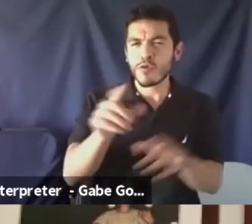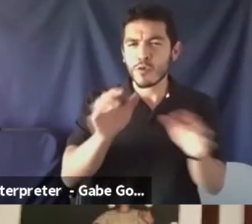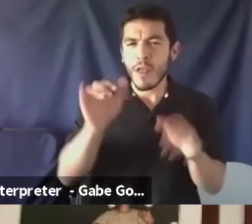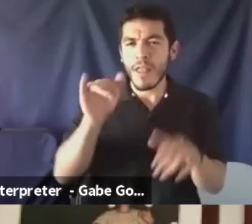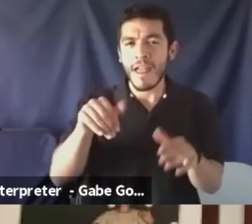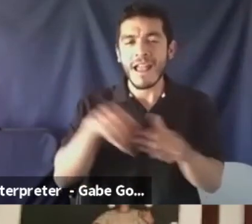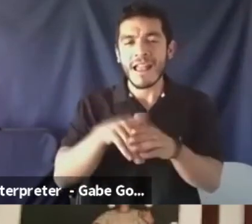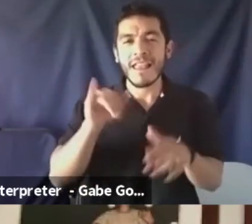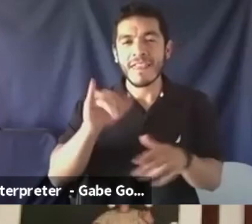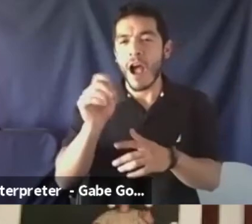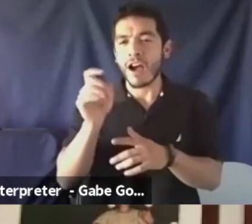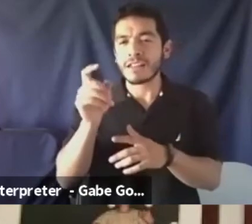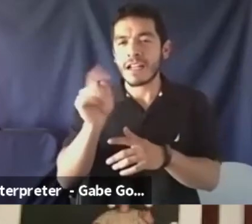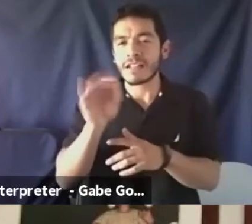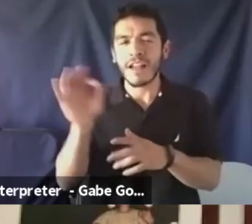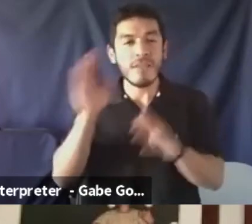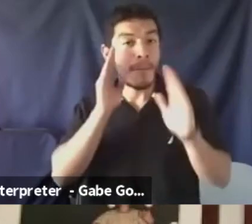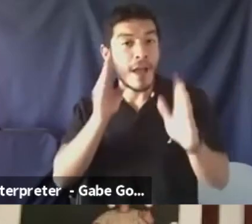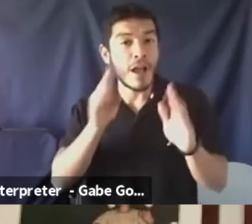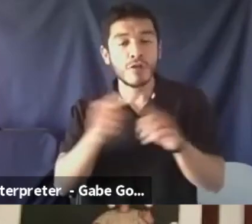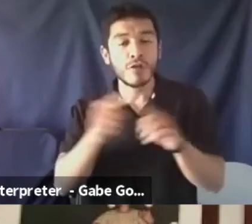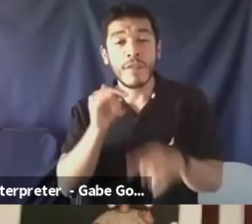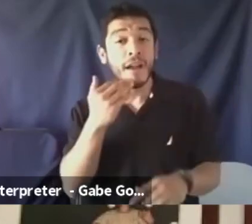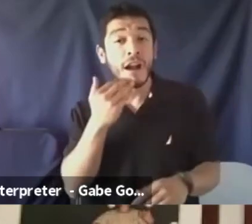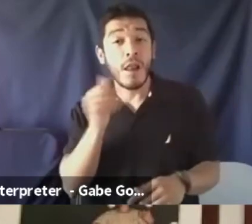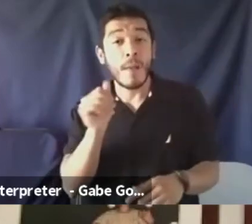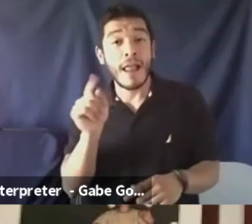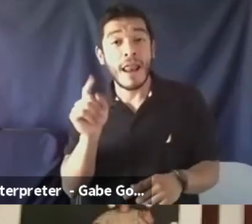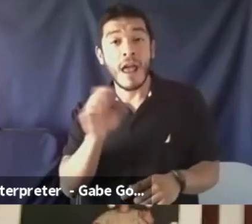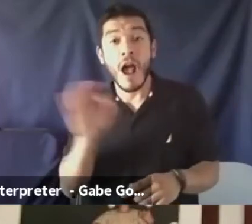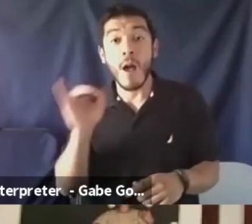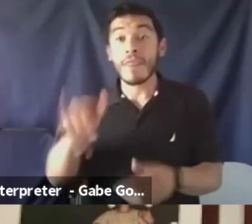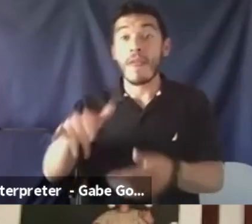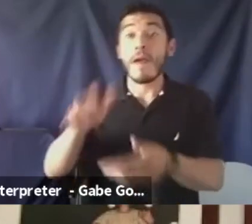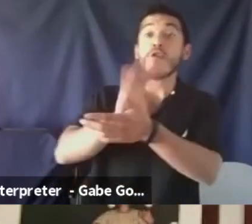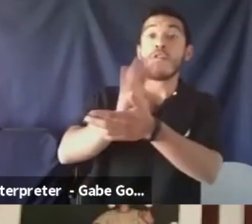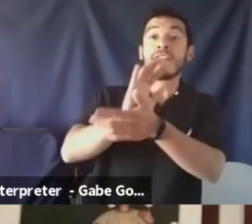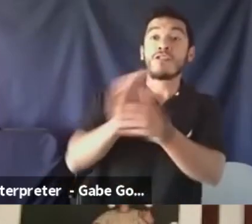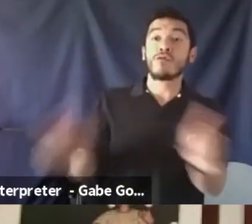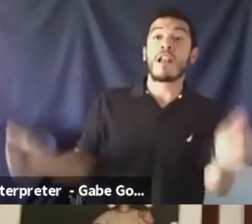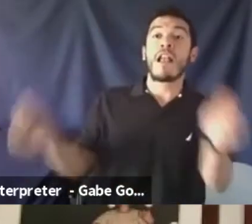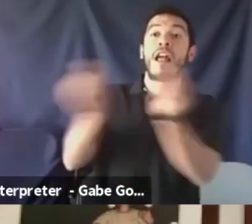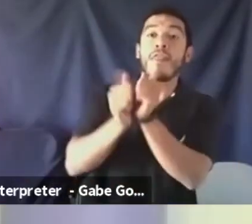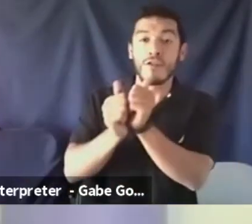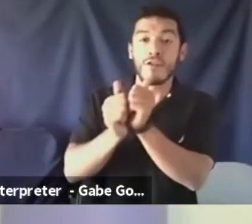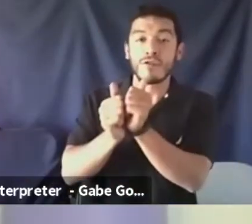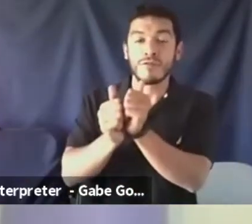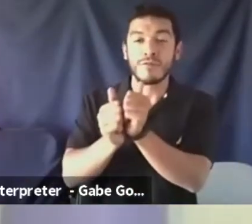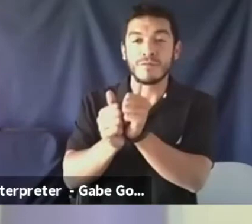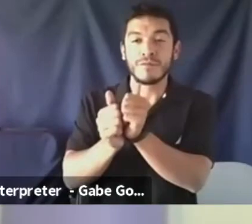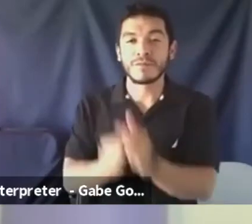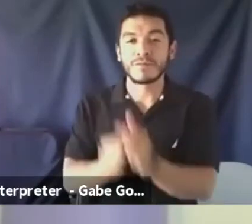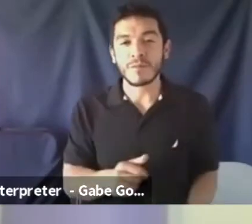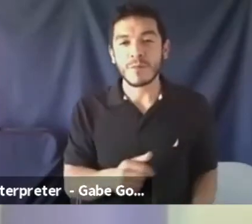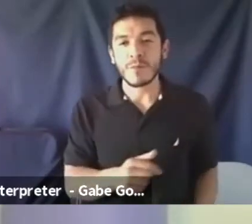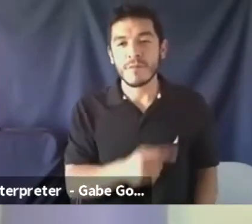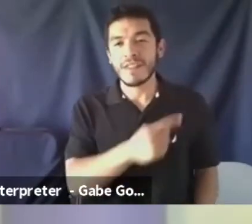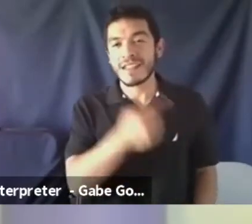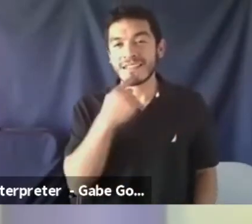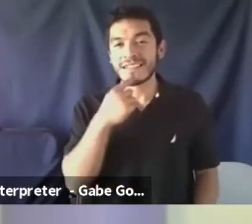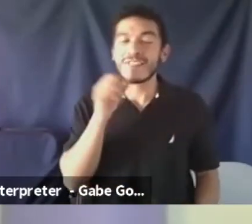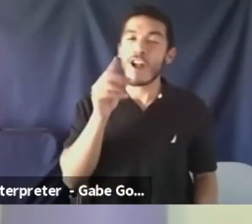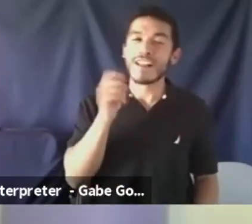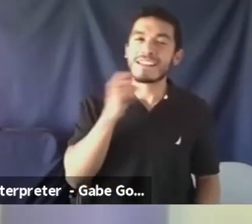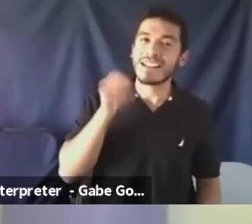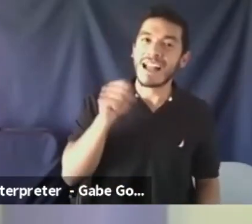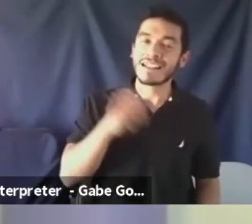you do that in the context of paying attention to the color palette of the film? right? Yeah, I love color,